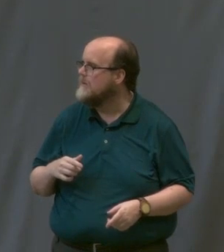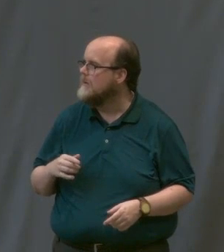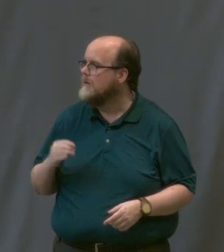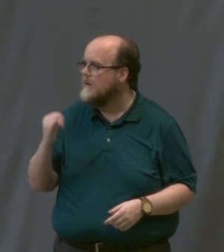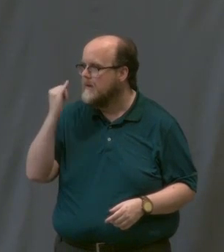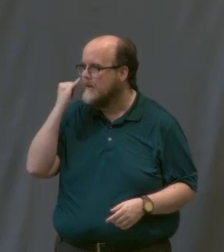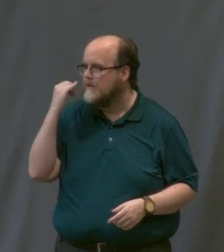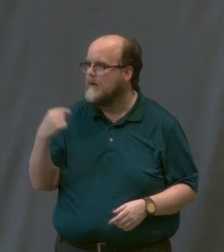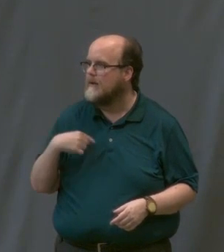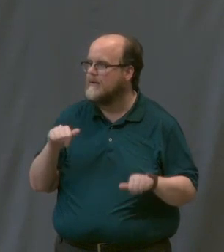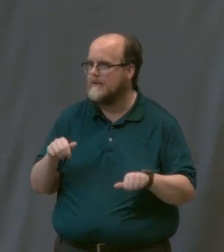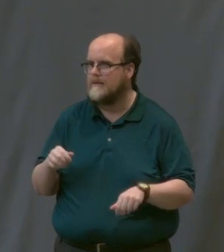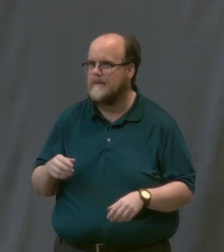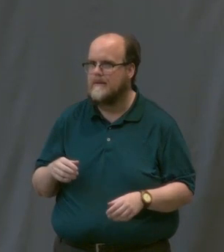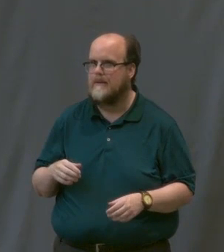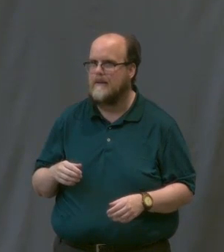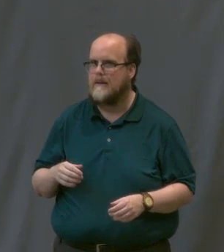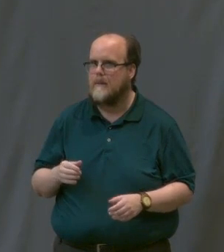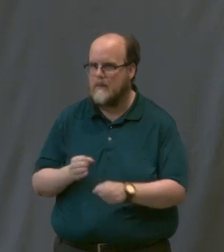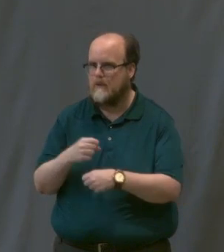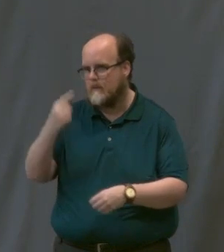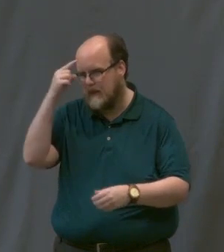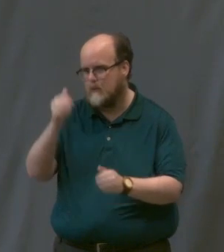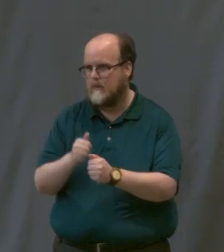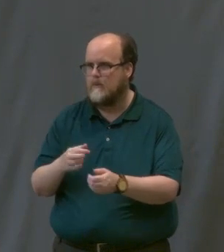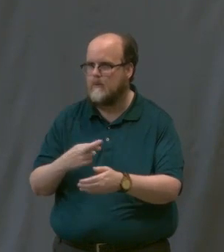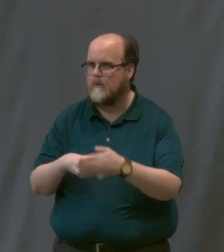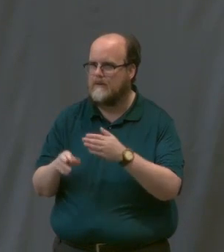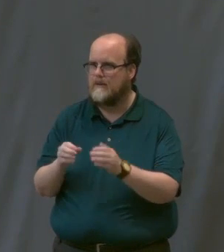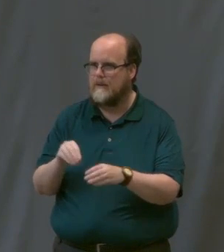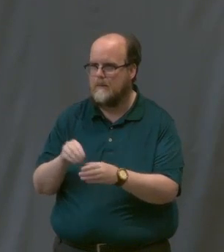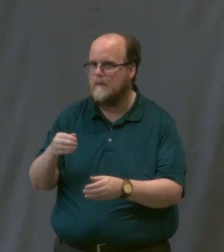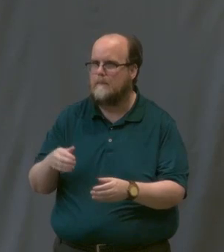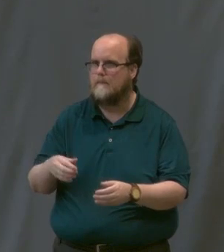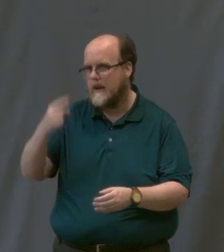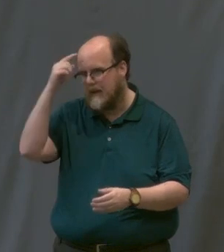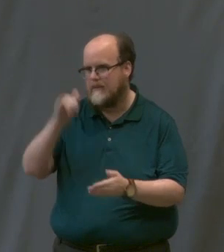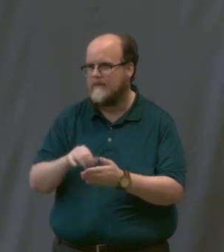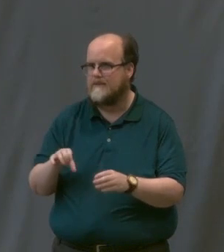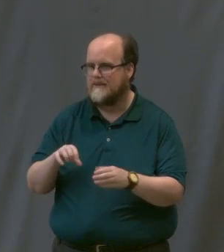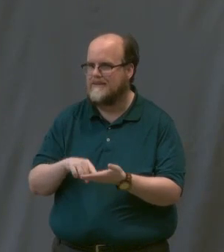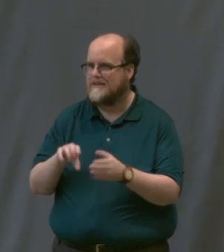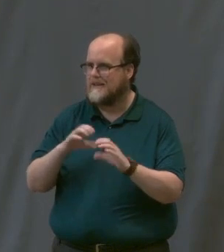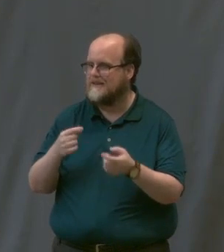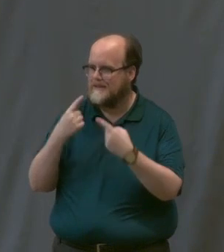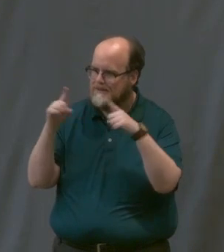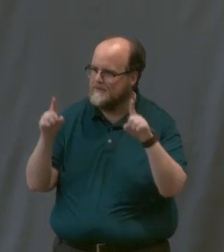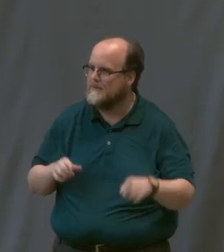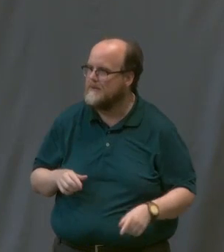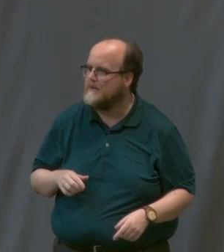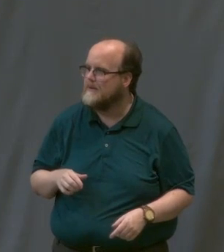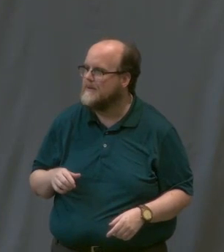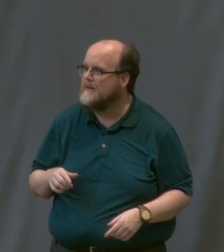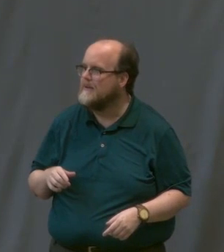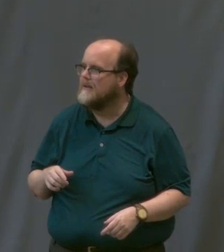If I can get y'all to thinking with the book of Revelation in mind, this class is definitely a success. Okay.